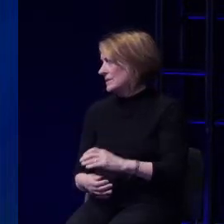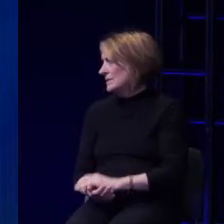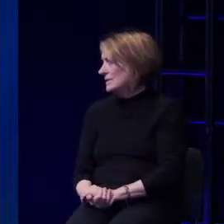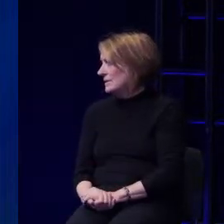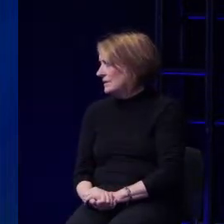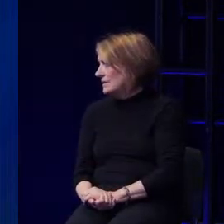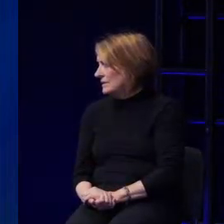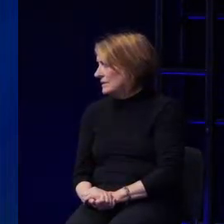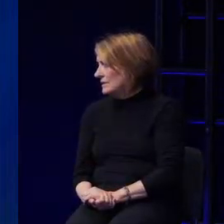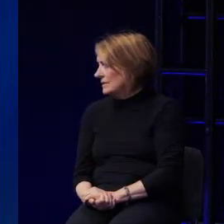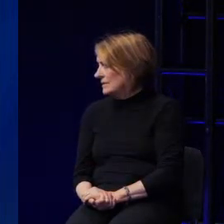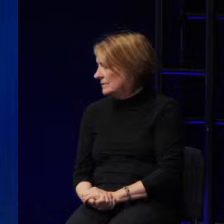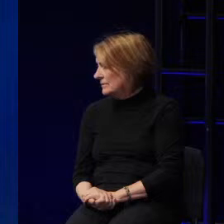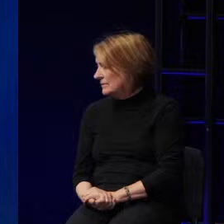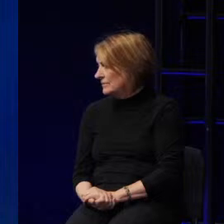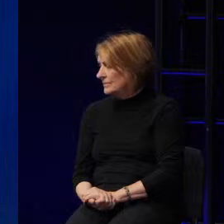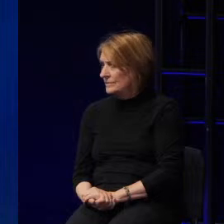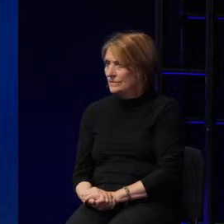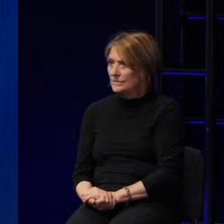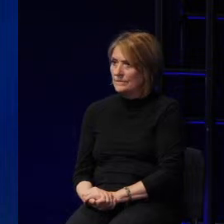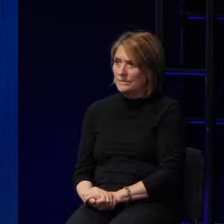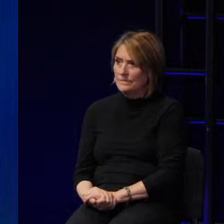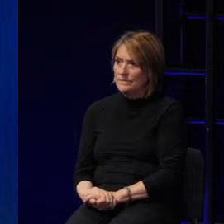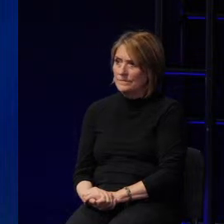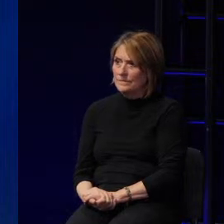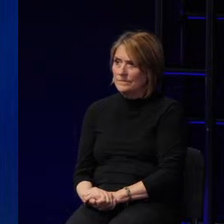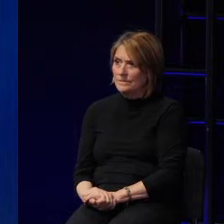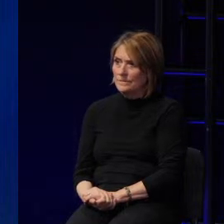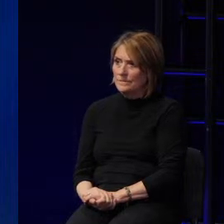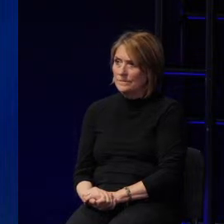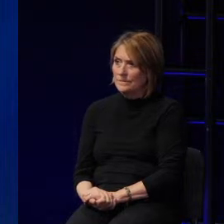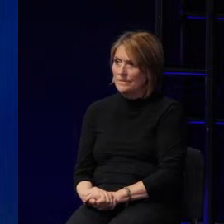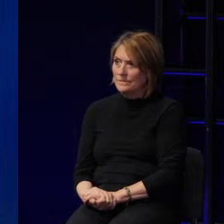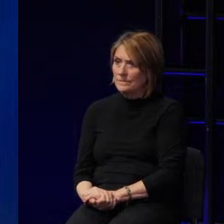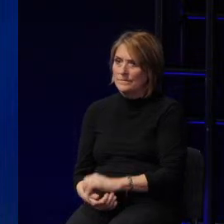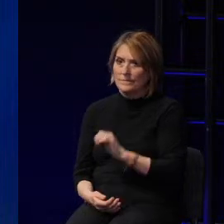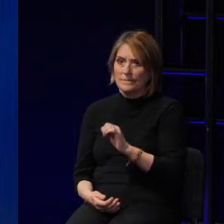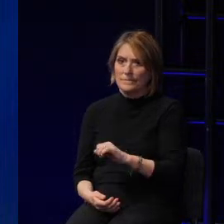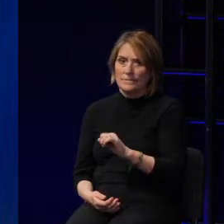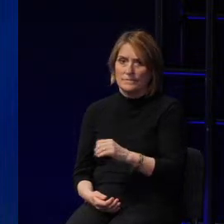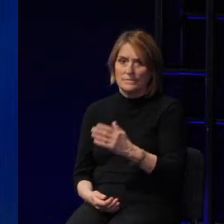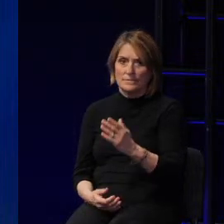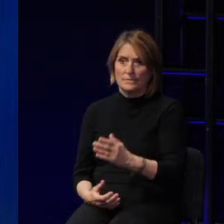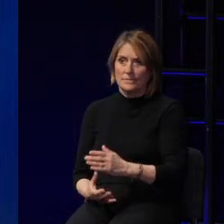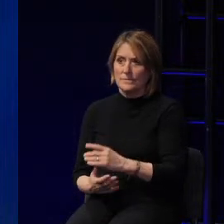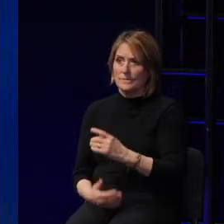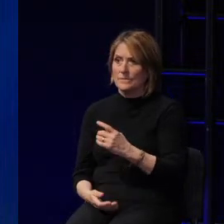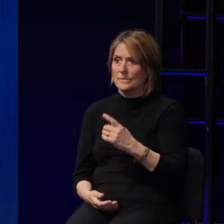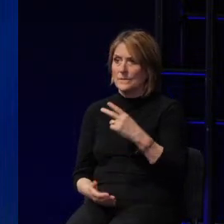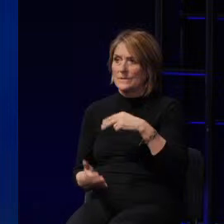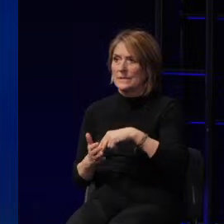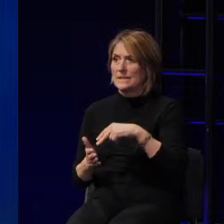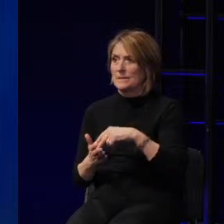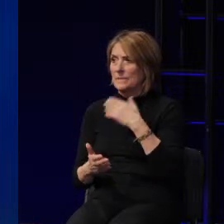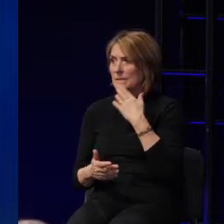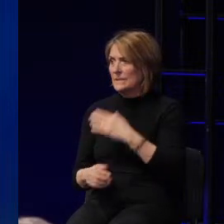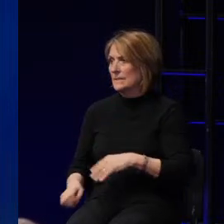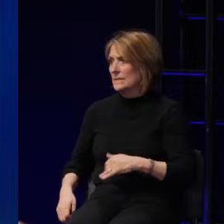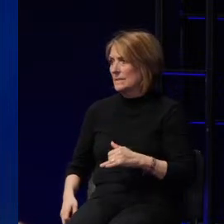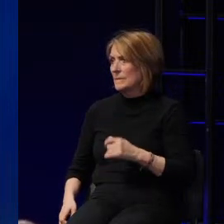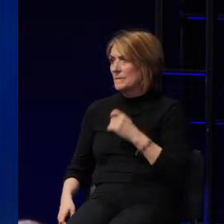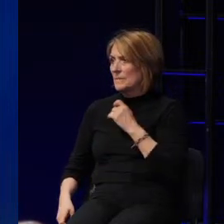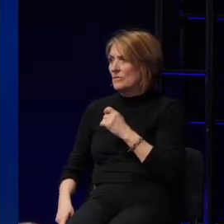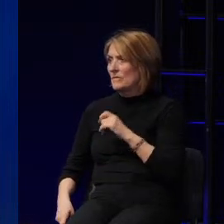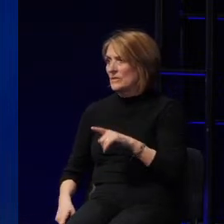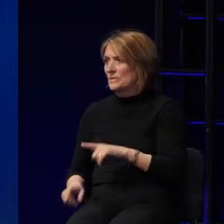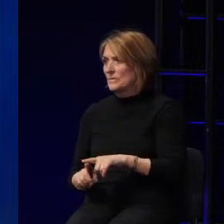good. Look at that. Okay. Yes, sir. I think we're going to ask you to stand up, and you might have a